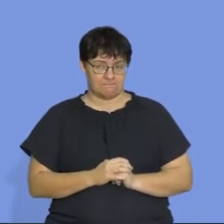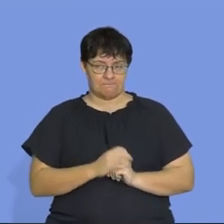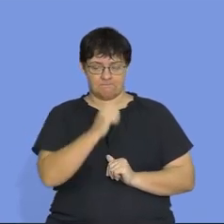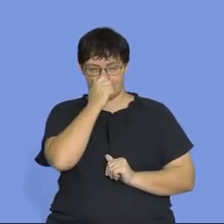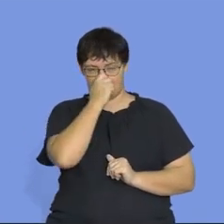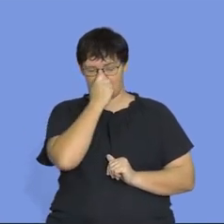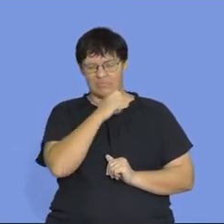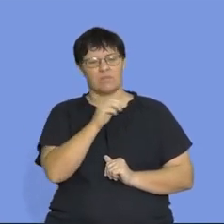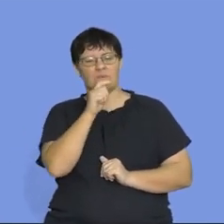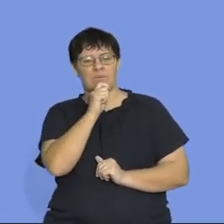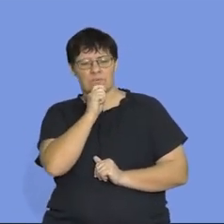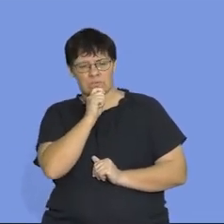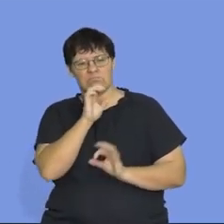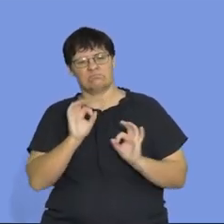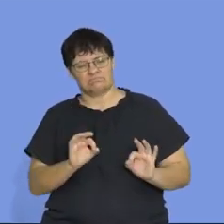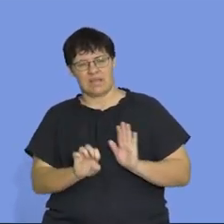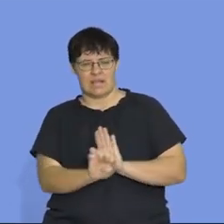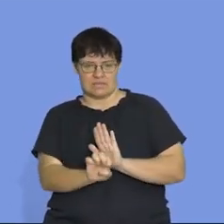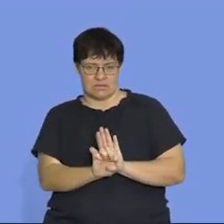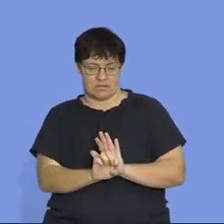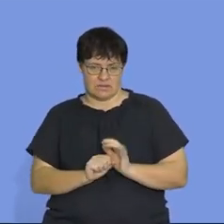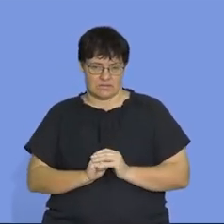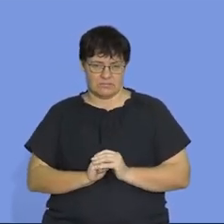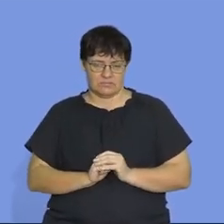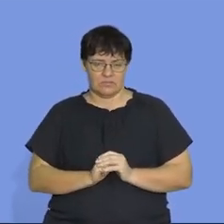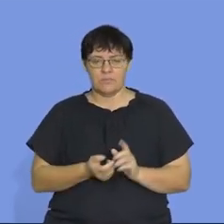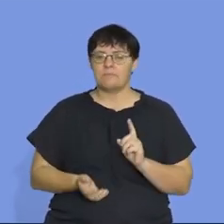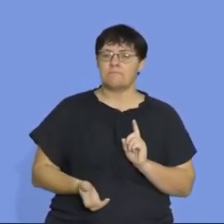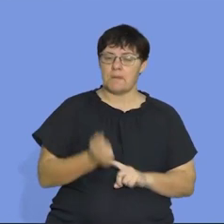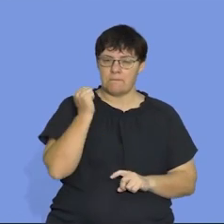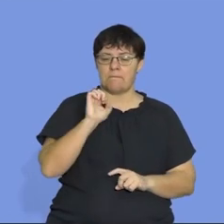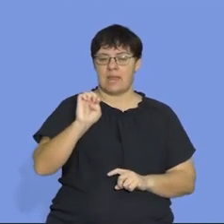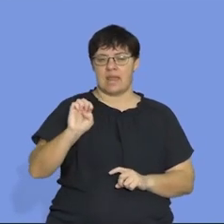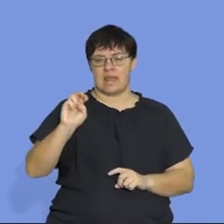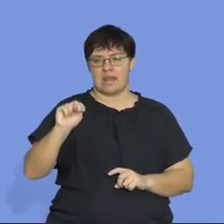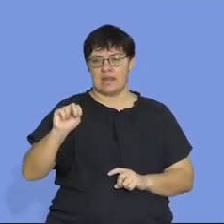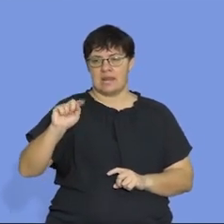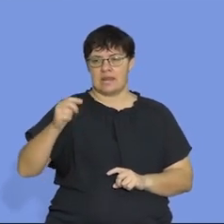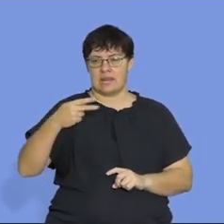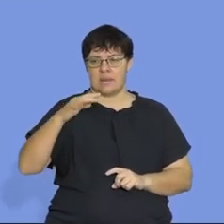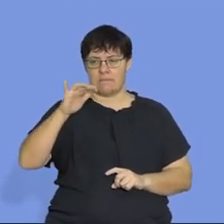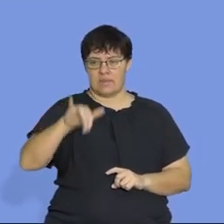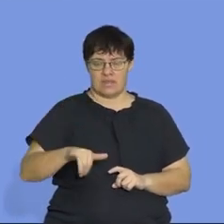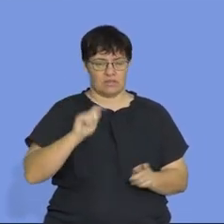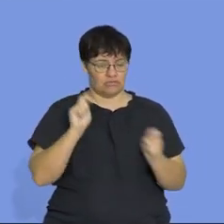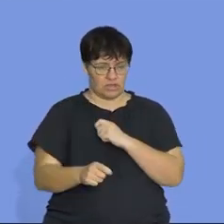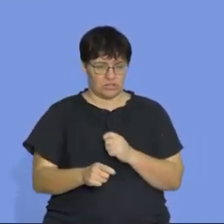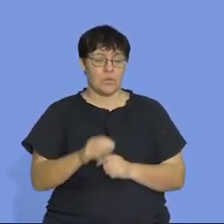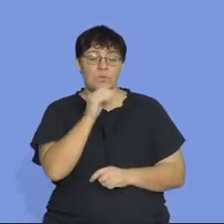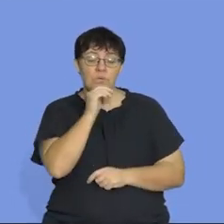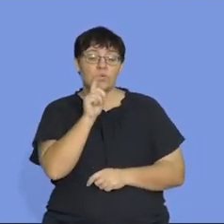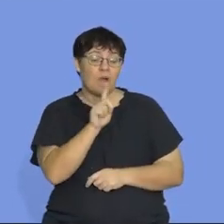use a practical example to actually determine the enthalpy change using the bond energies. So the bond